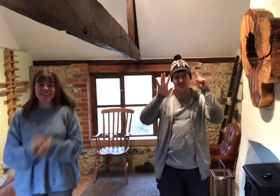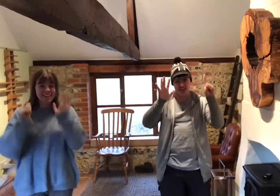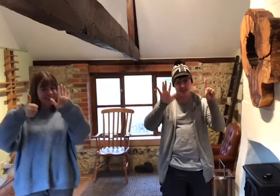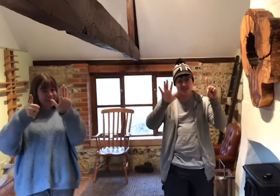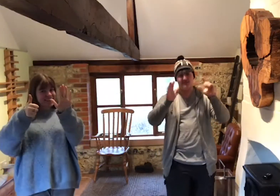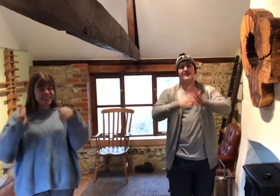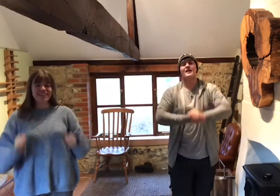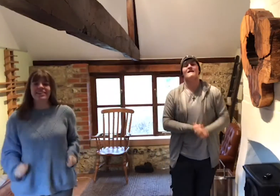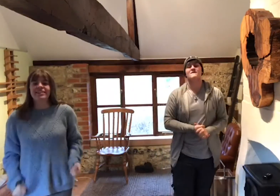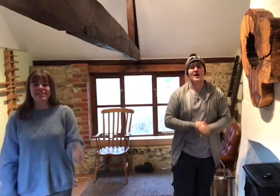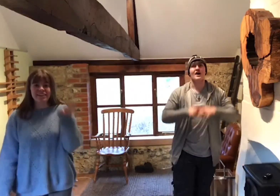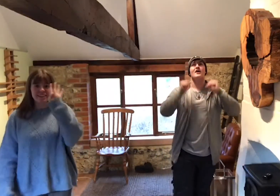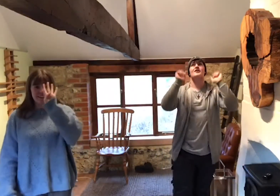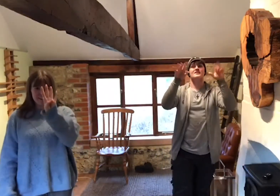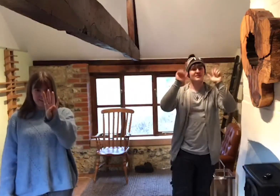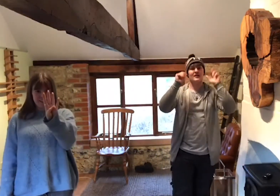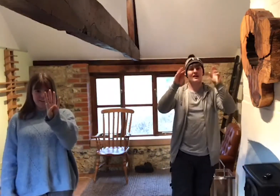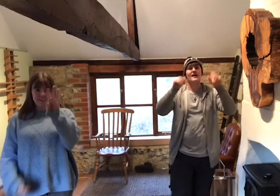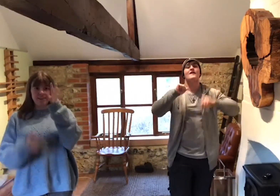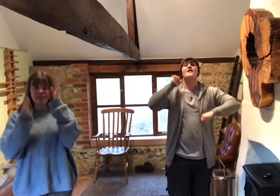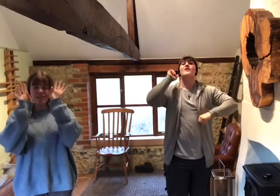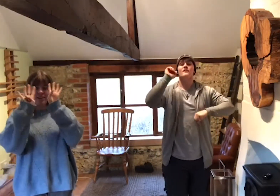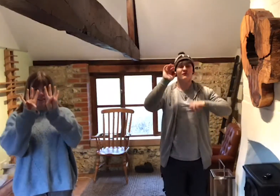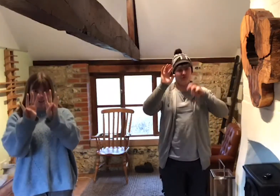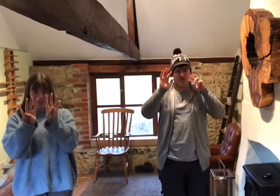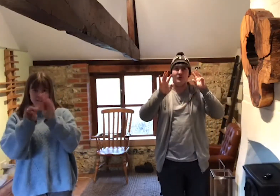chapter 6 verse